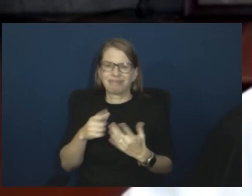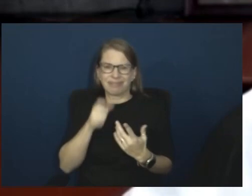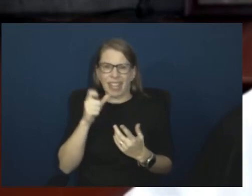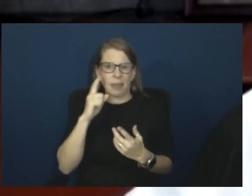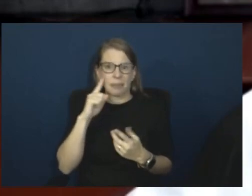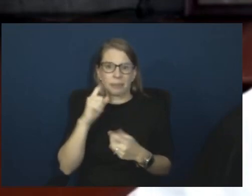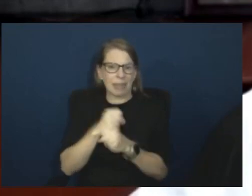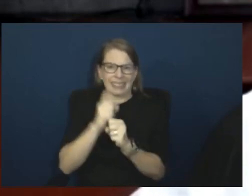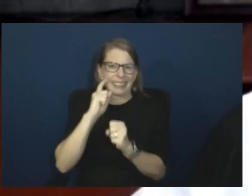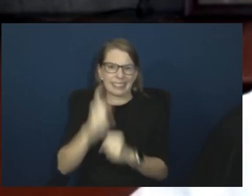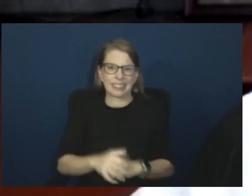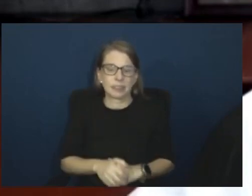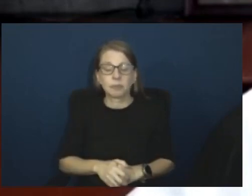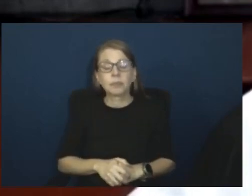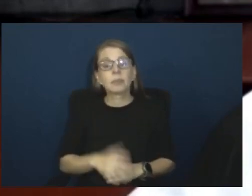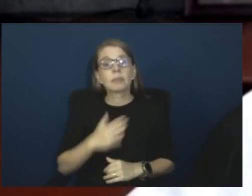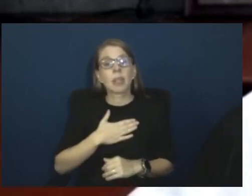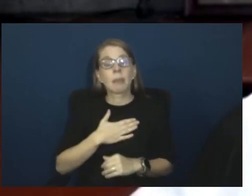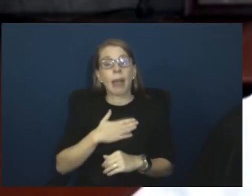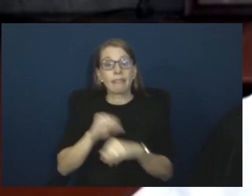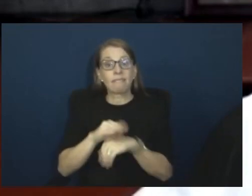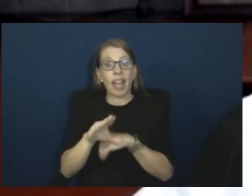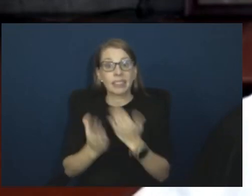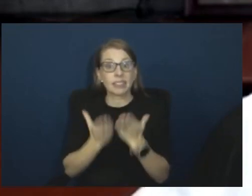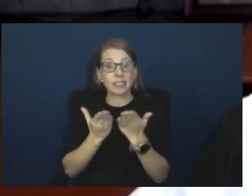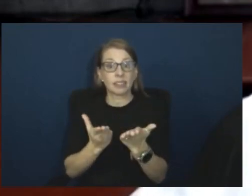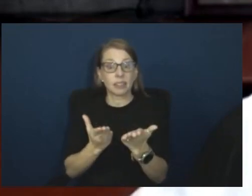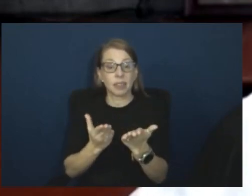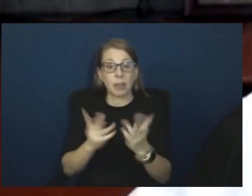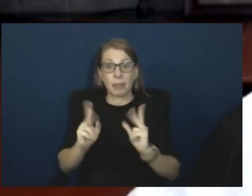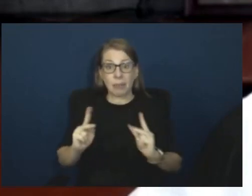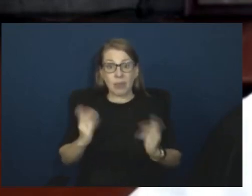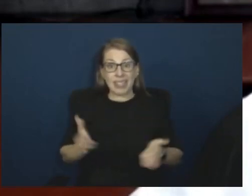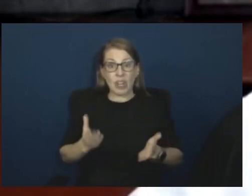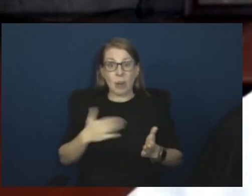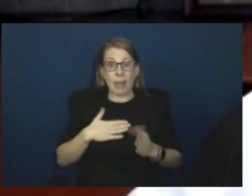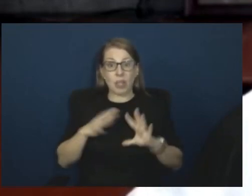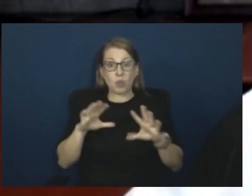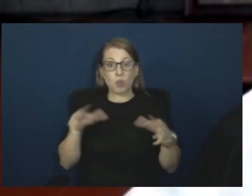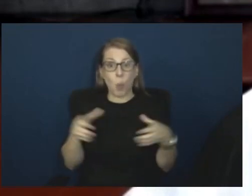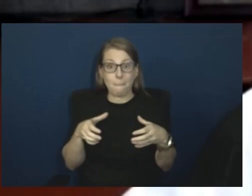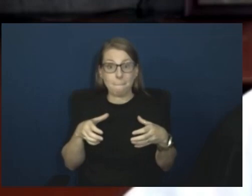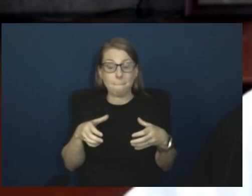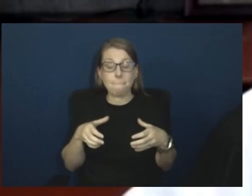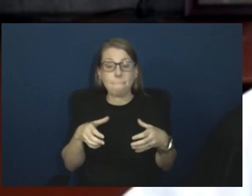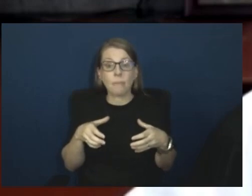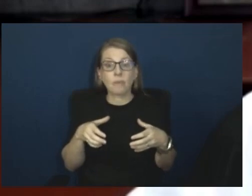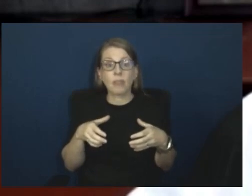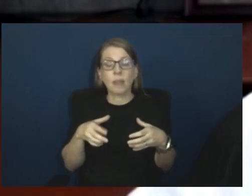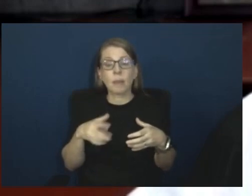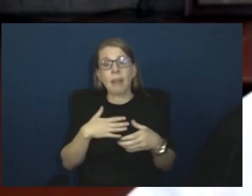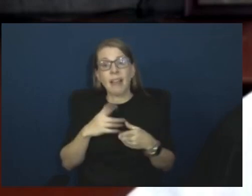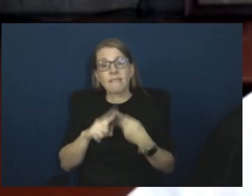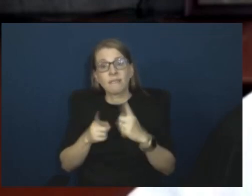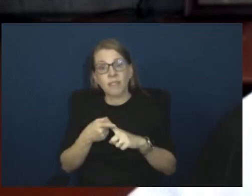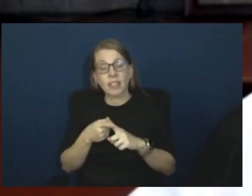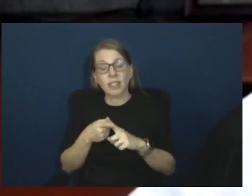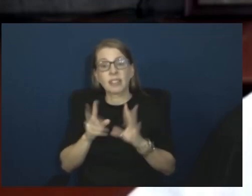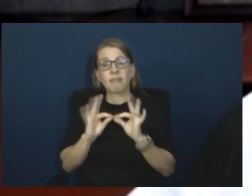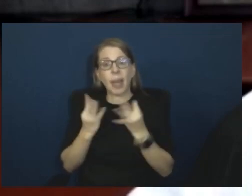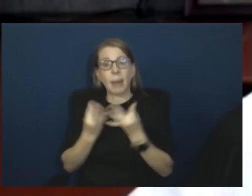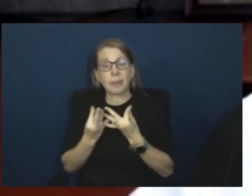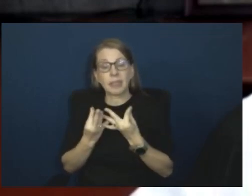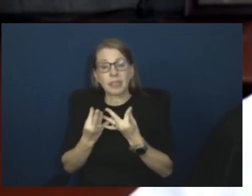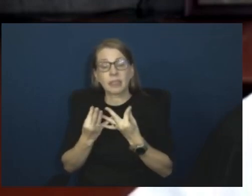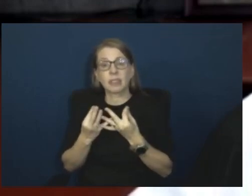So my advice is, and all my people here in my group and my relatives, my household, they're all